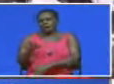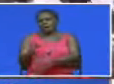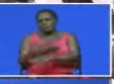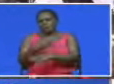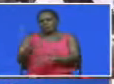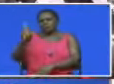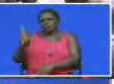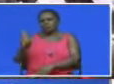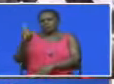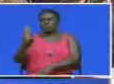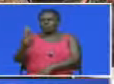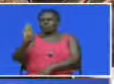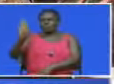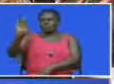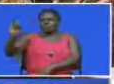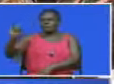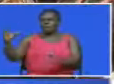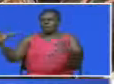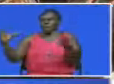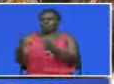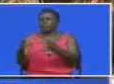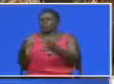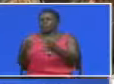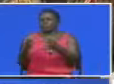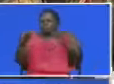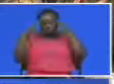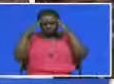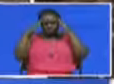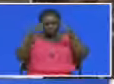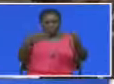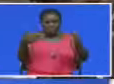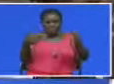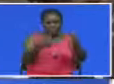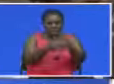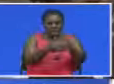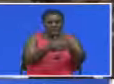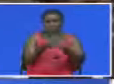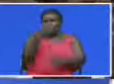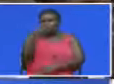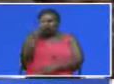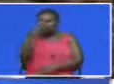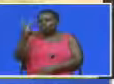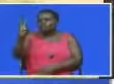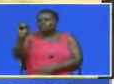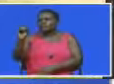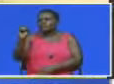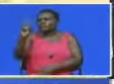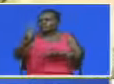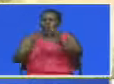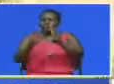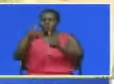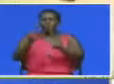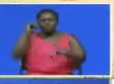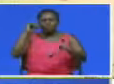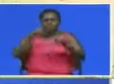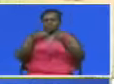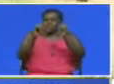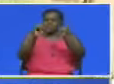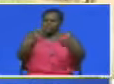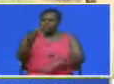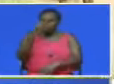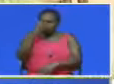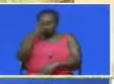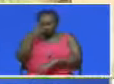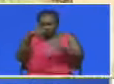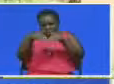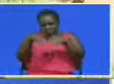Kenyatta Odinga pro-BBI camp, which is keen on blocking Ruto's 2022 State House bid. Yet should Ruto remain